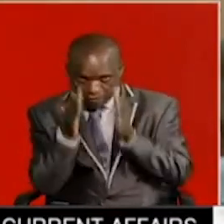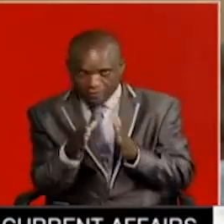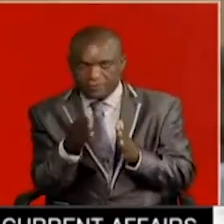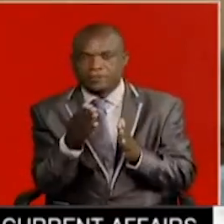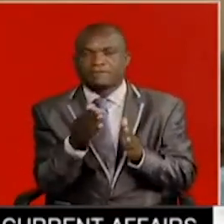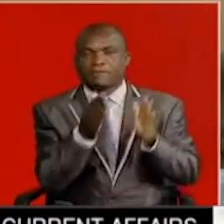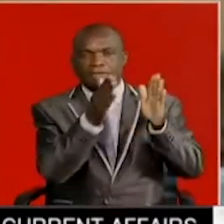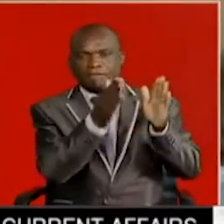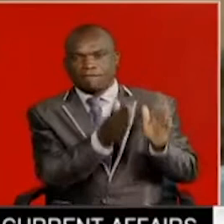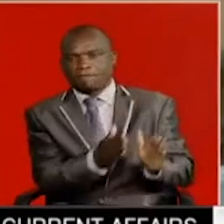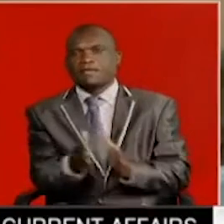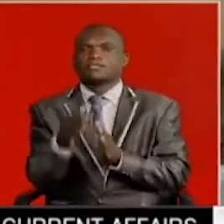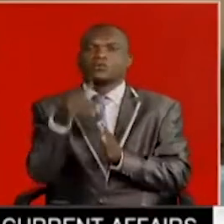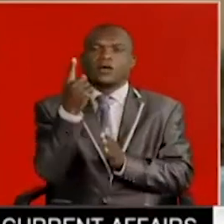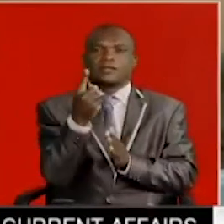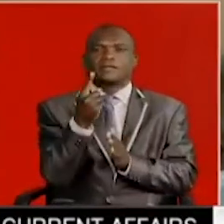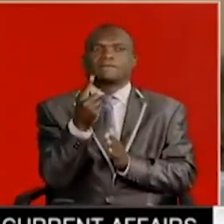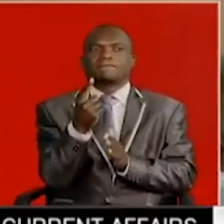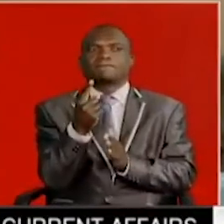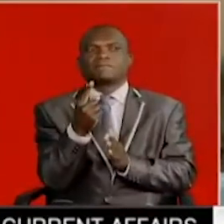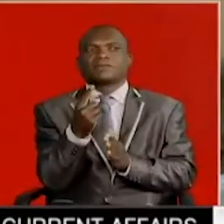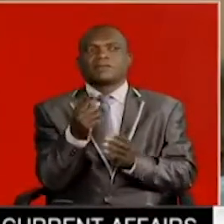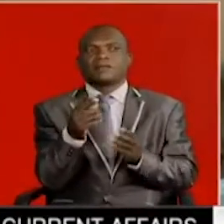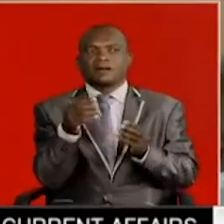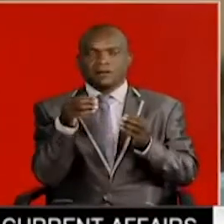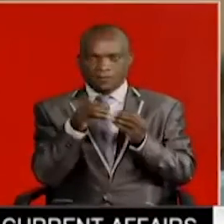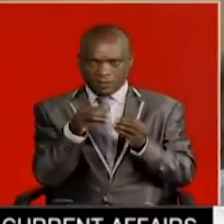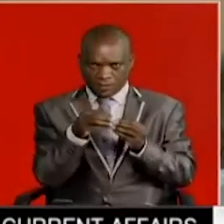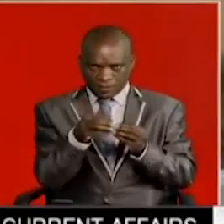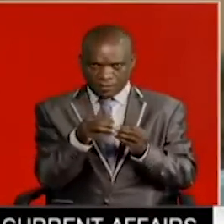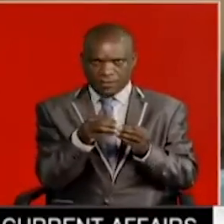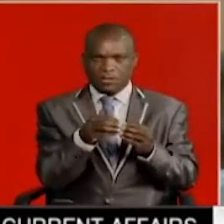phase one, population at high risk.